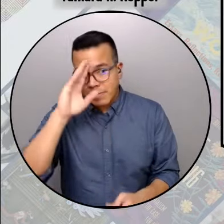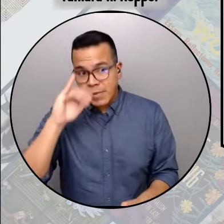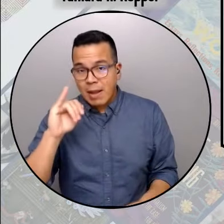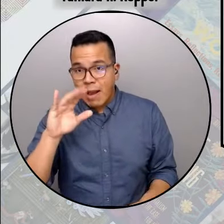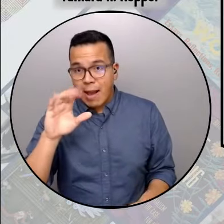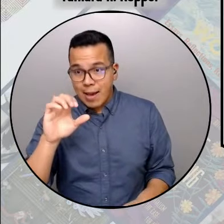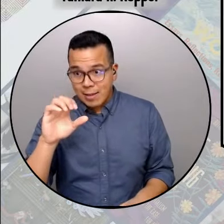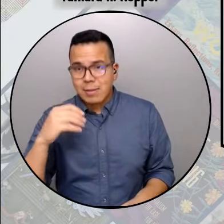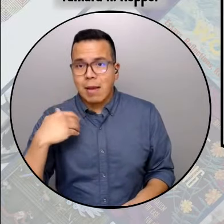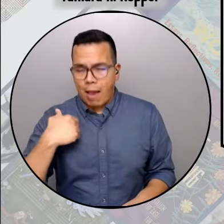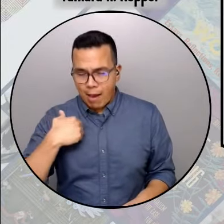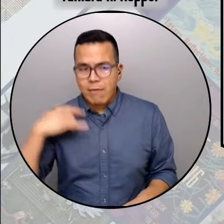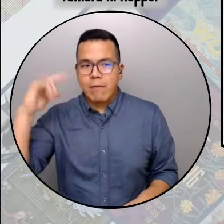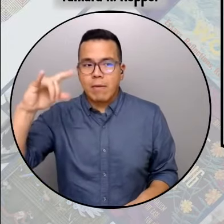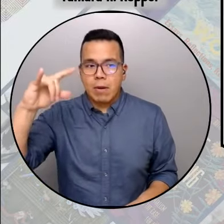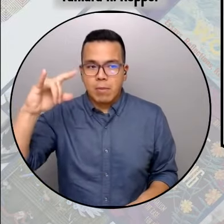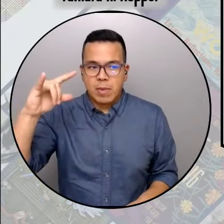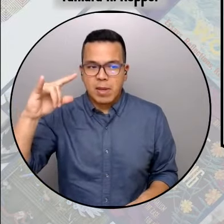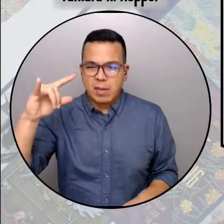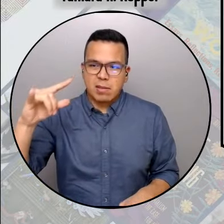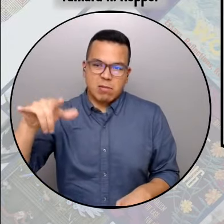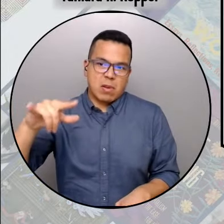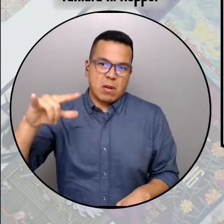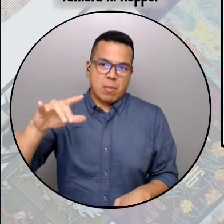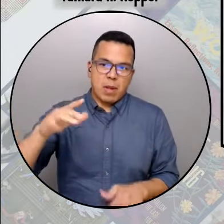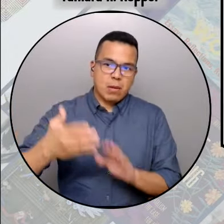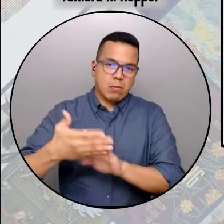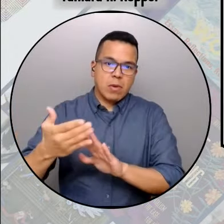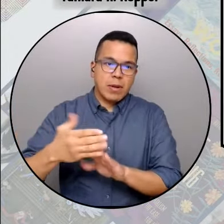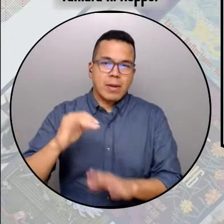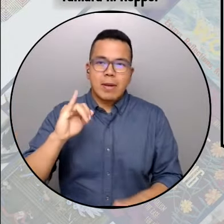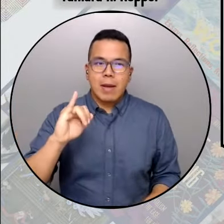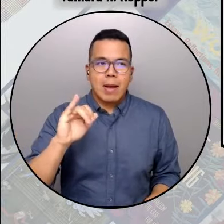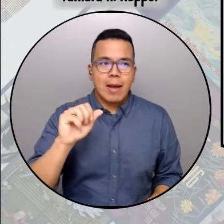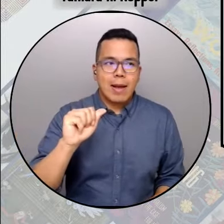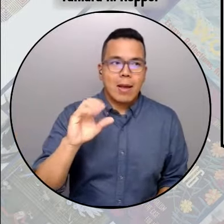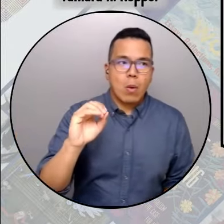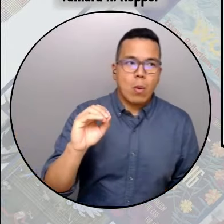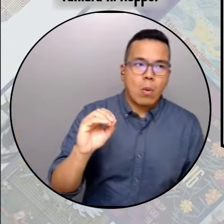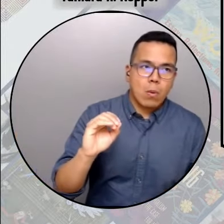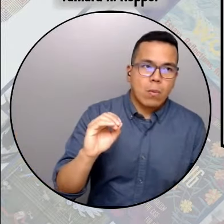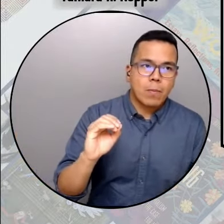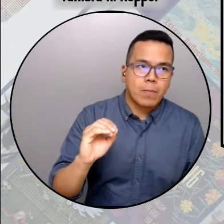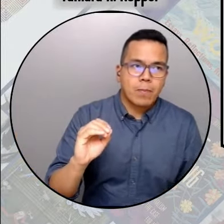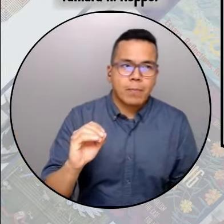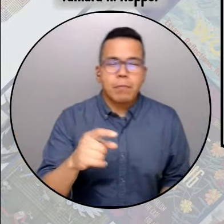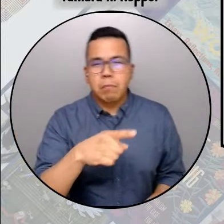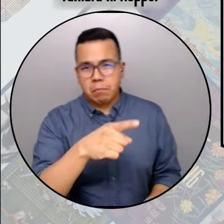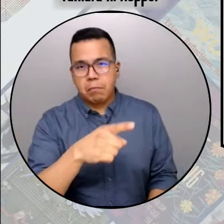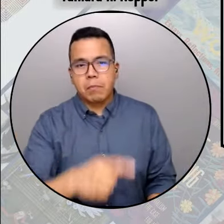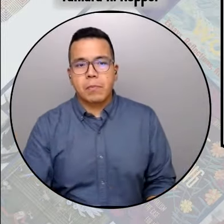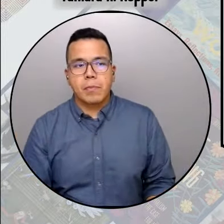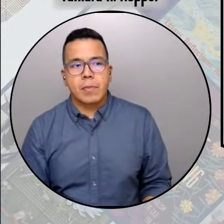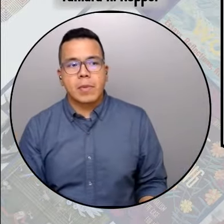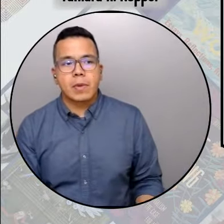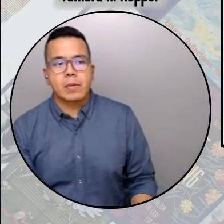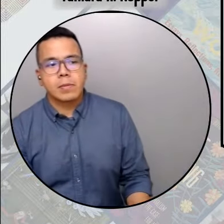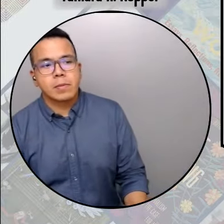air operations, IAO, and they're the Air Operation Transportation Arm. So